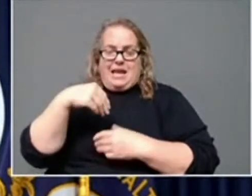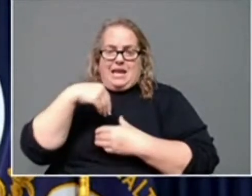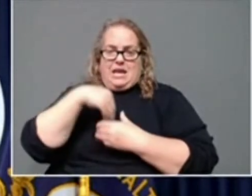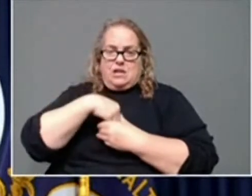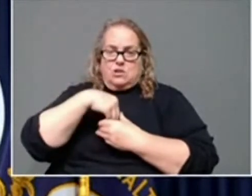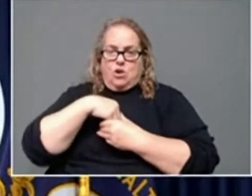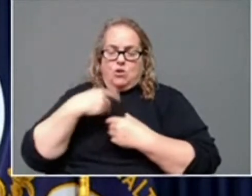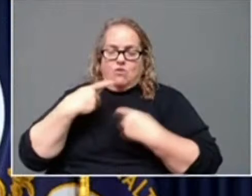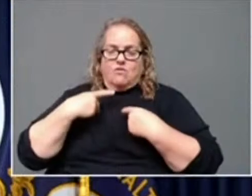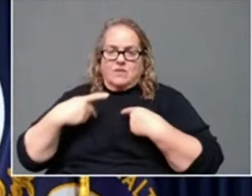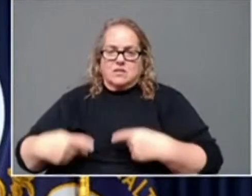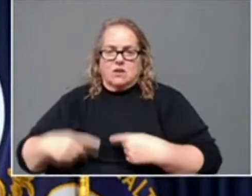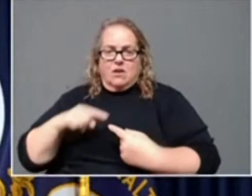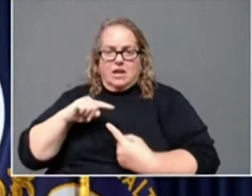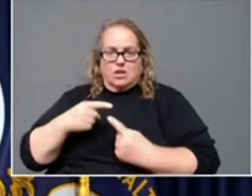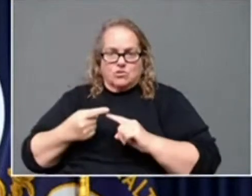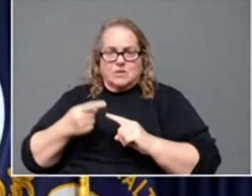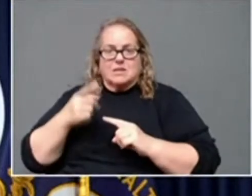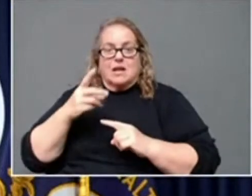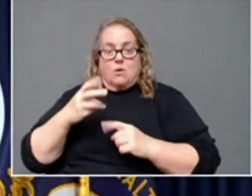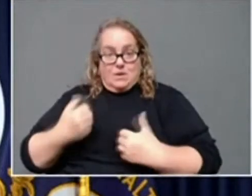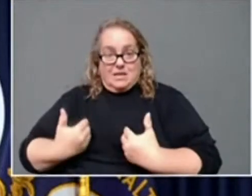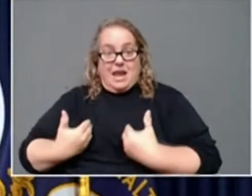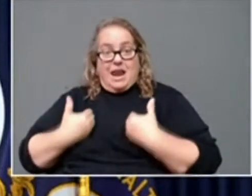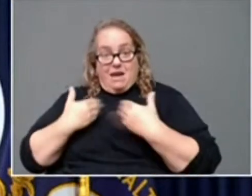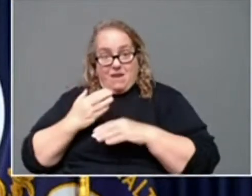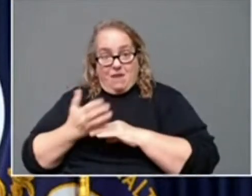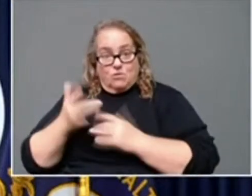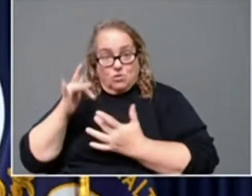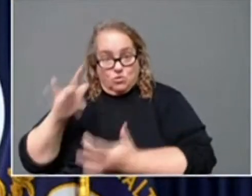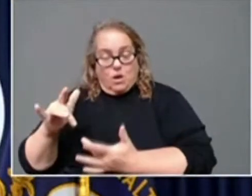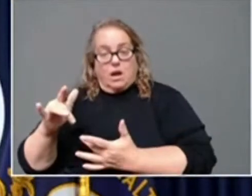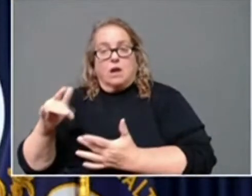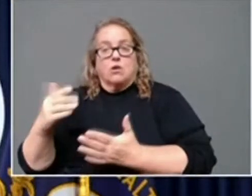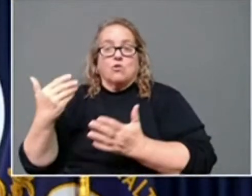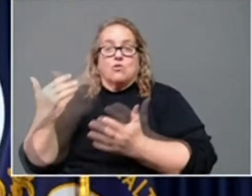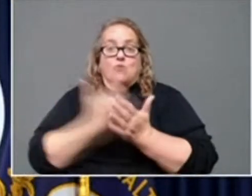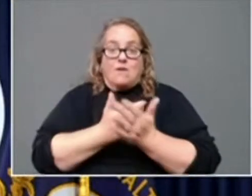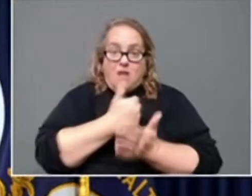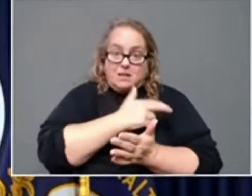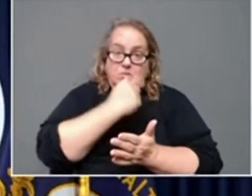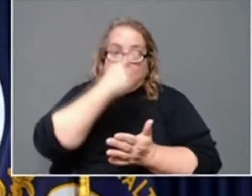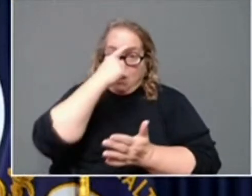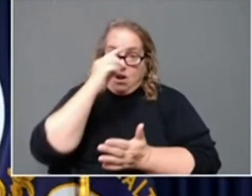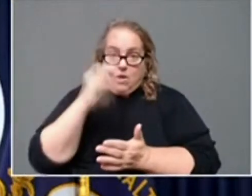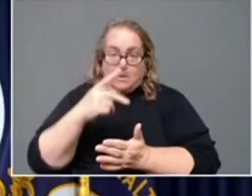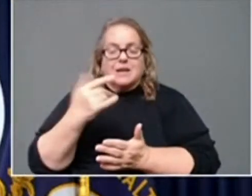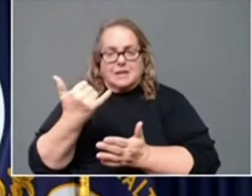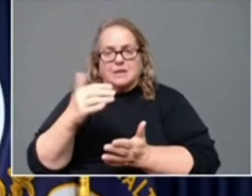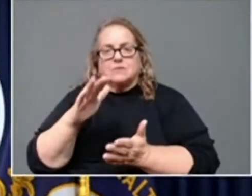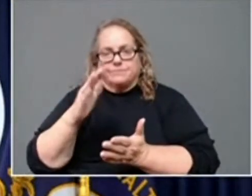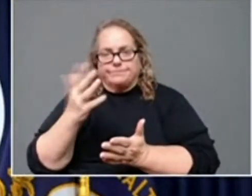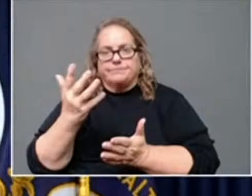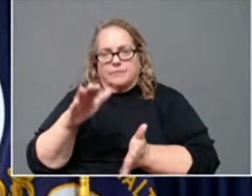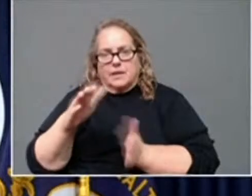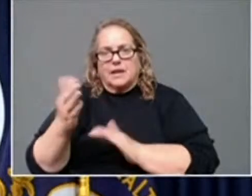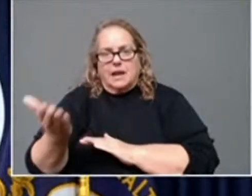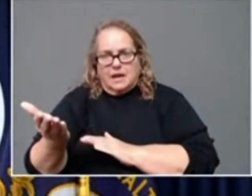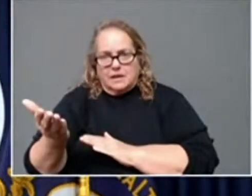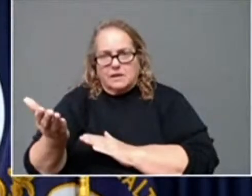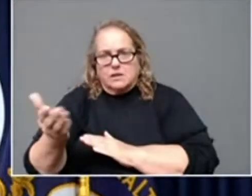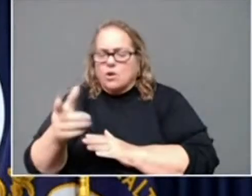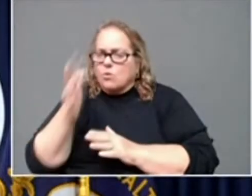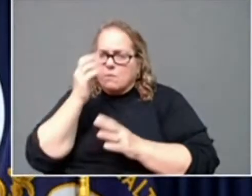that was alive after the tornado, thought to be okay, and has now been lost. There's going to be a lot of